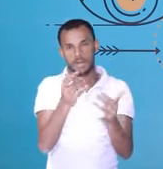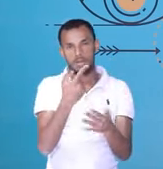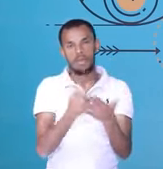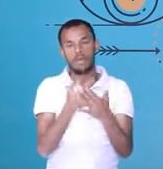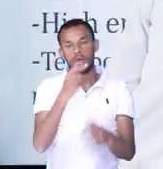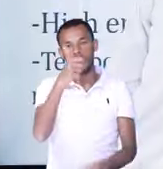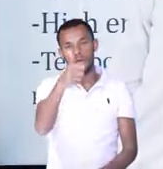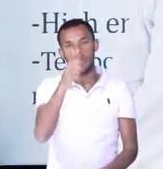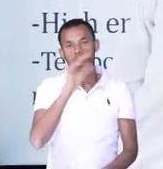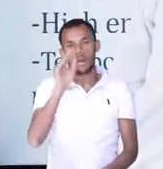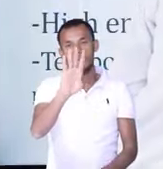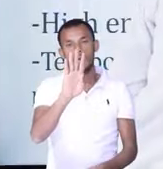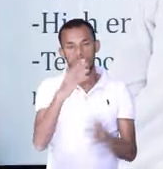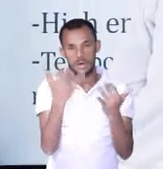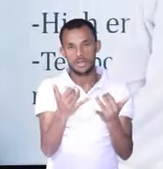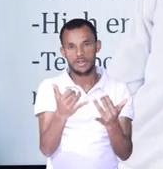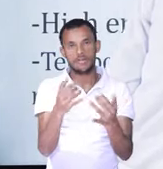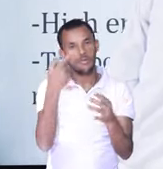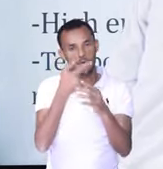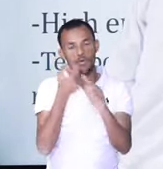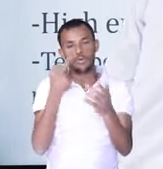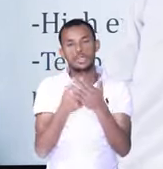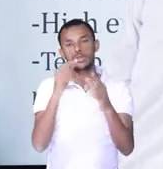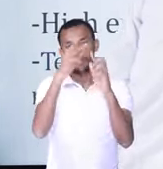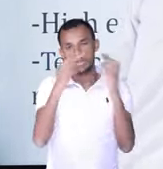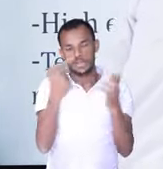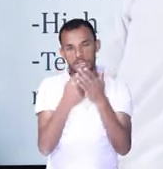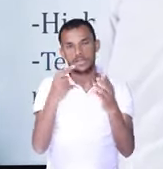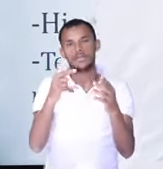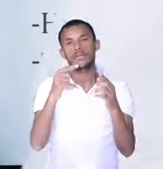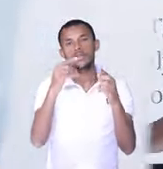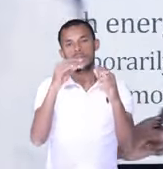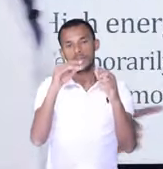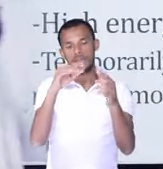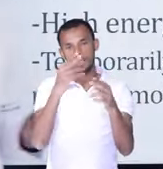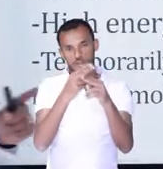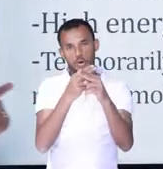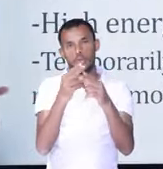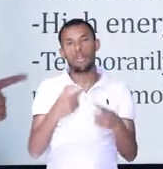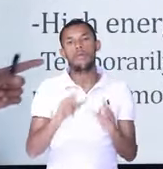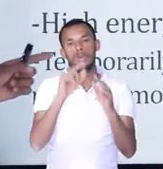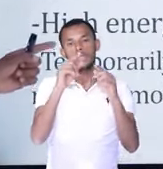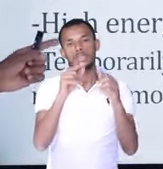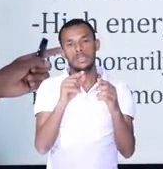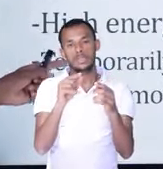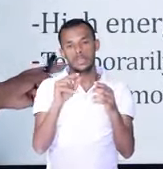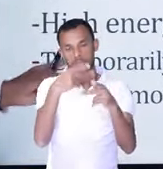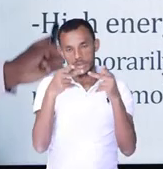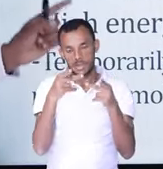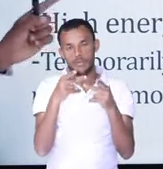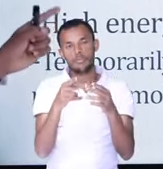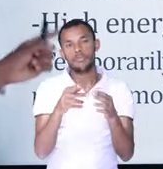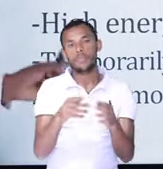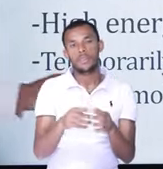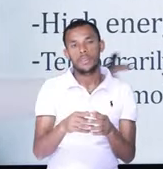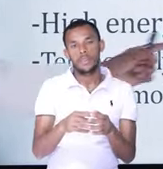But A and B present from this position, this is transition state. This one is short-lived species.